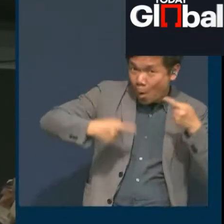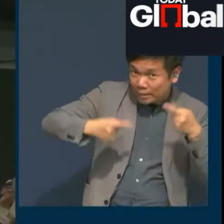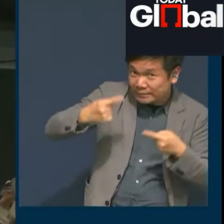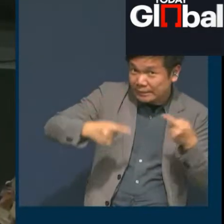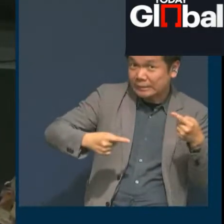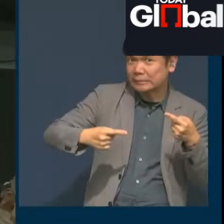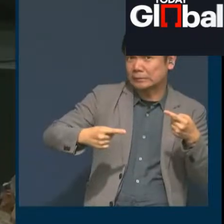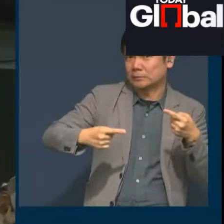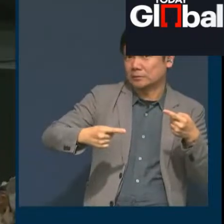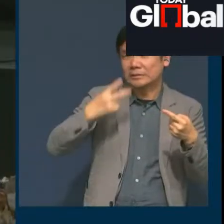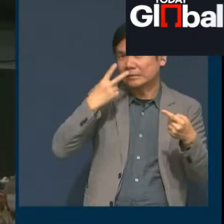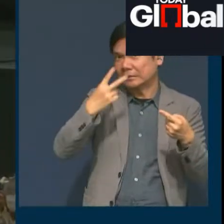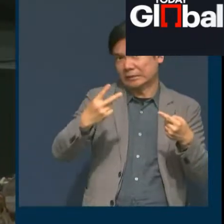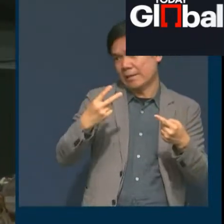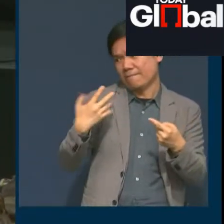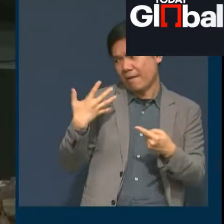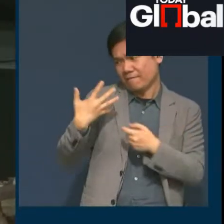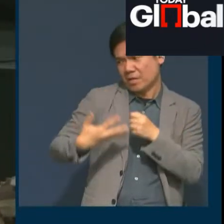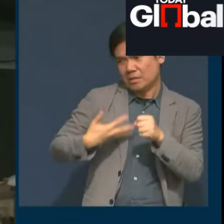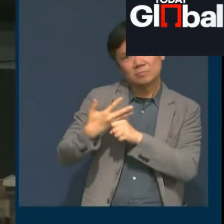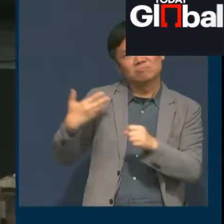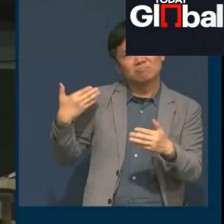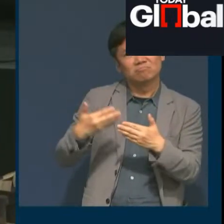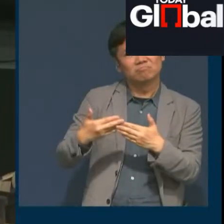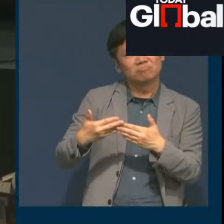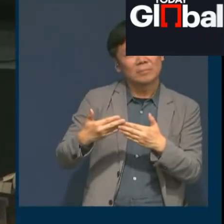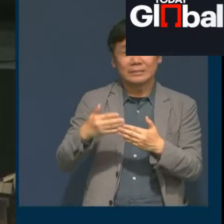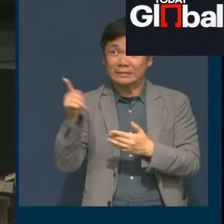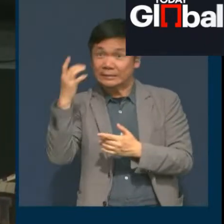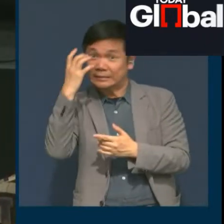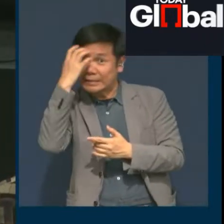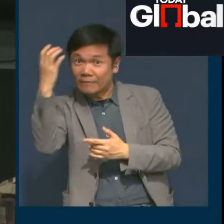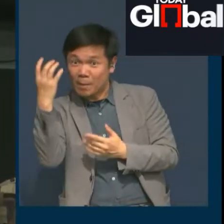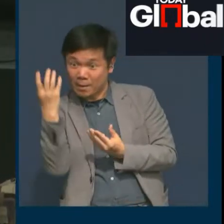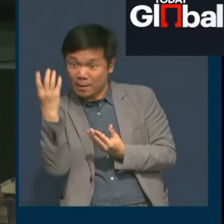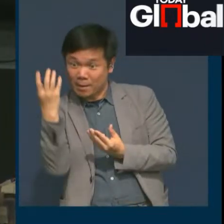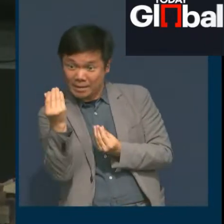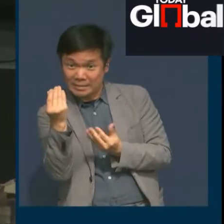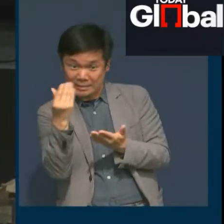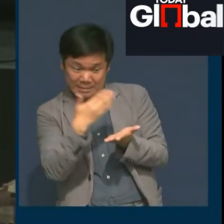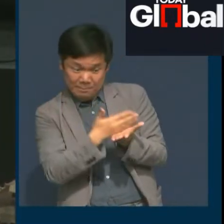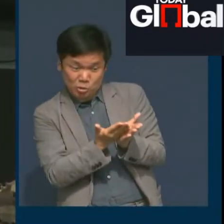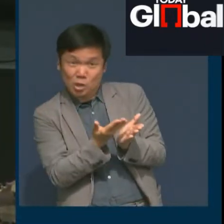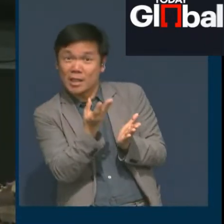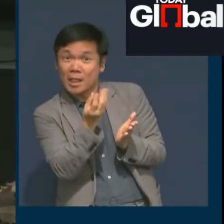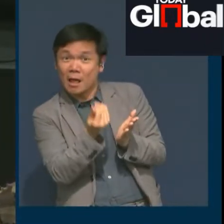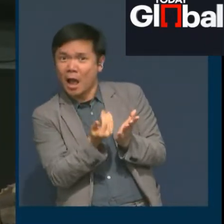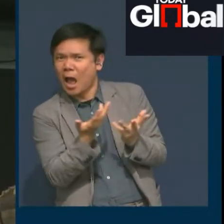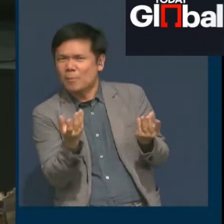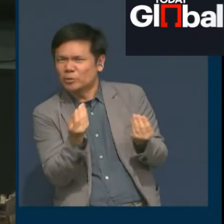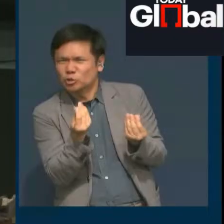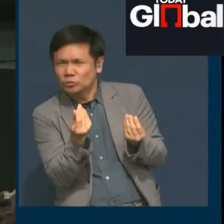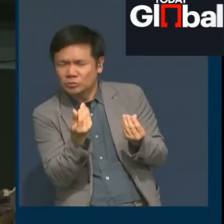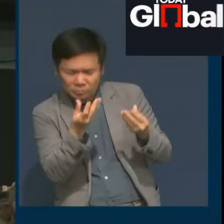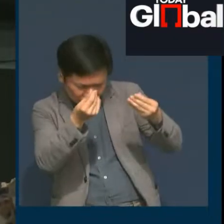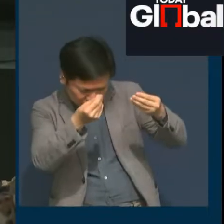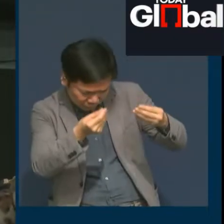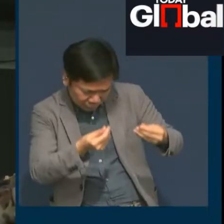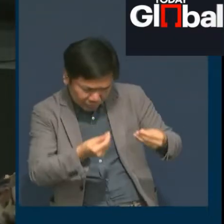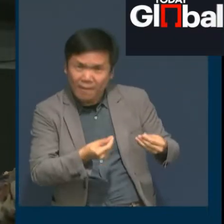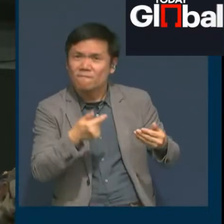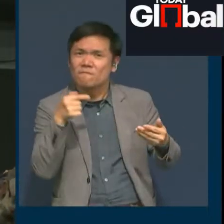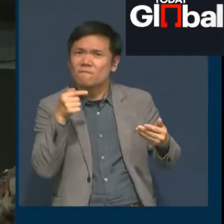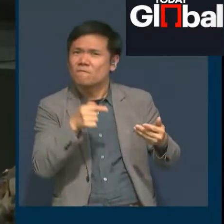years? What is the proportion of national budget that is allocated to national institutions that work for